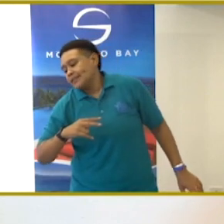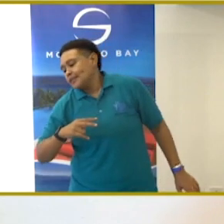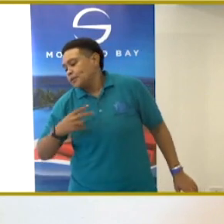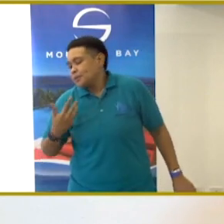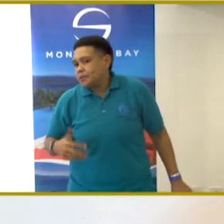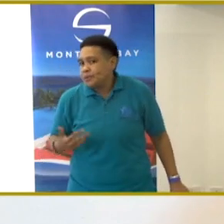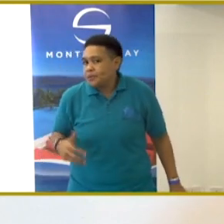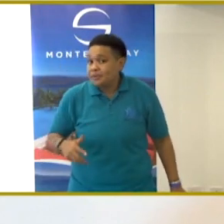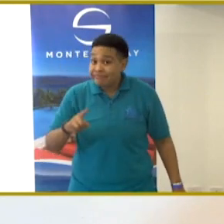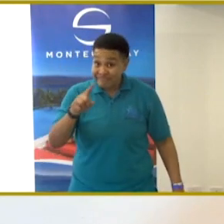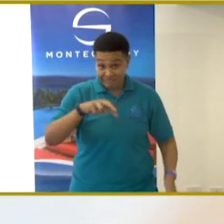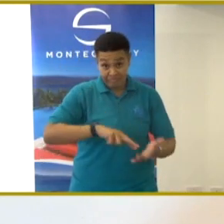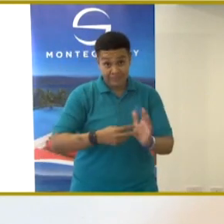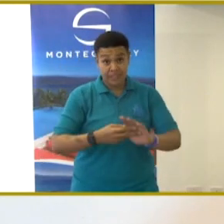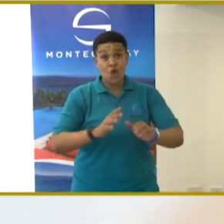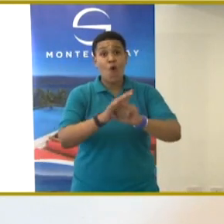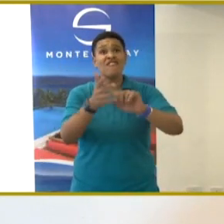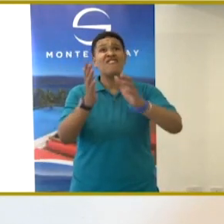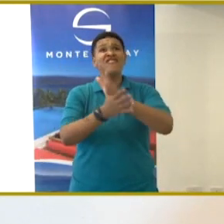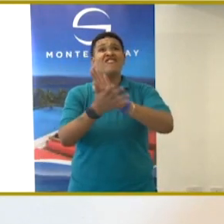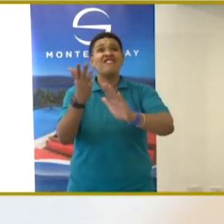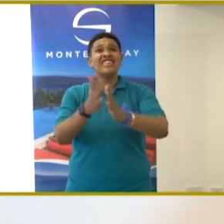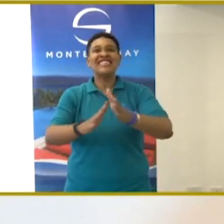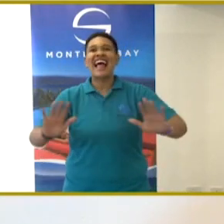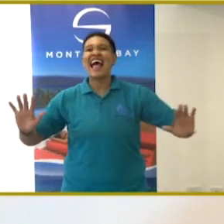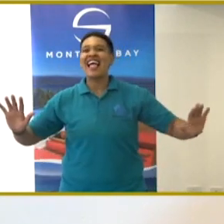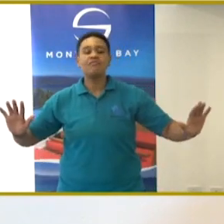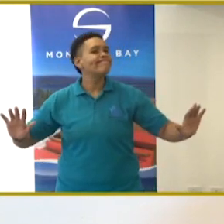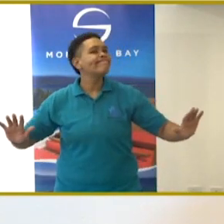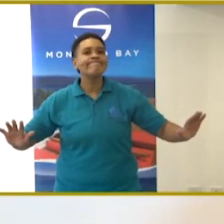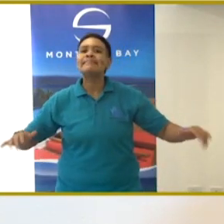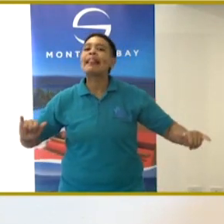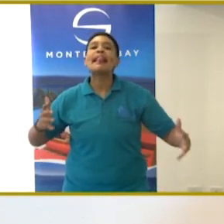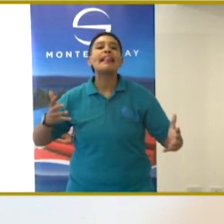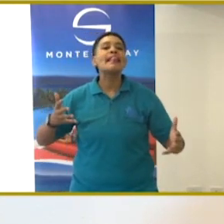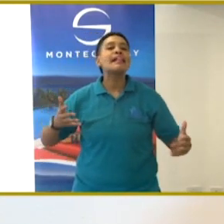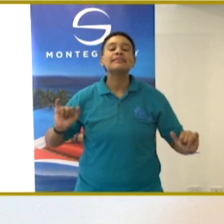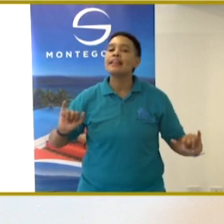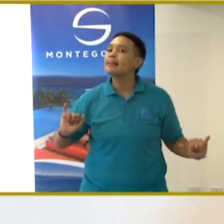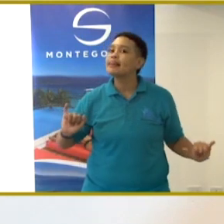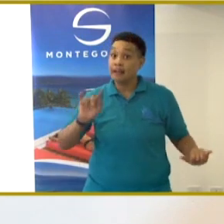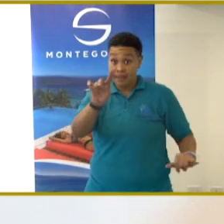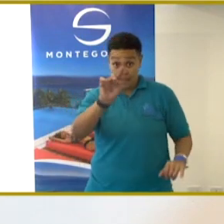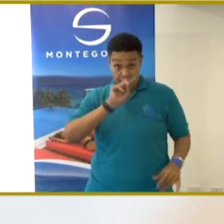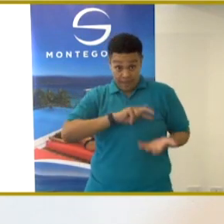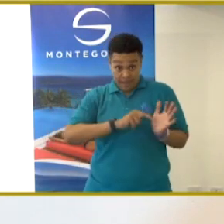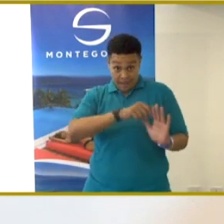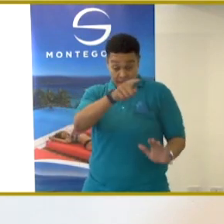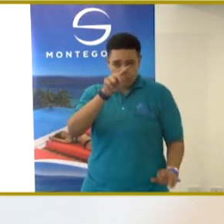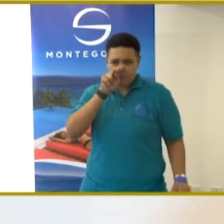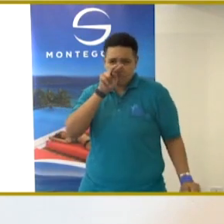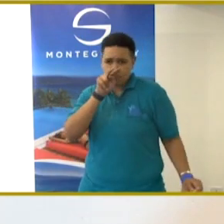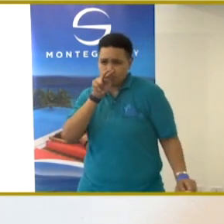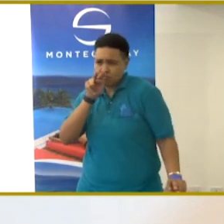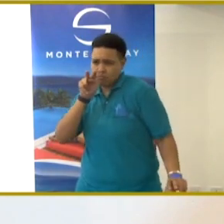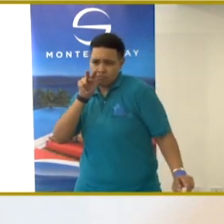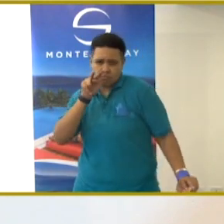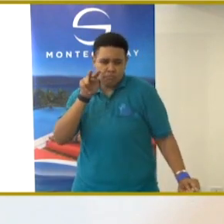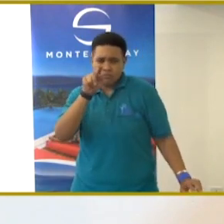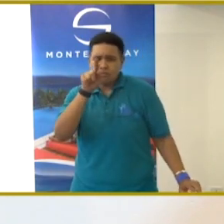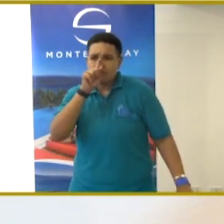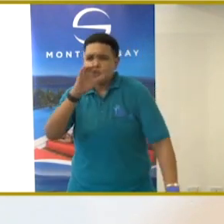COVID is still out there, requiring continued vigilance in our national response to the disease, including the strict adherence